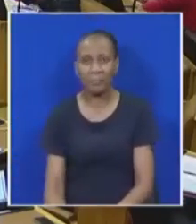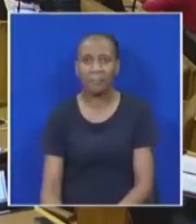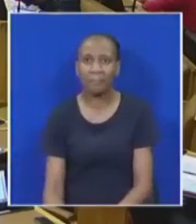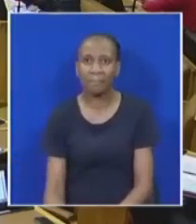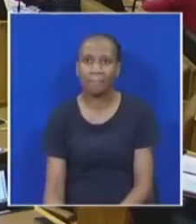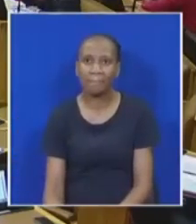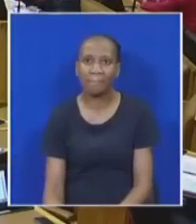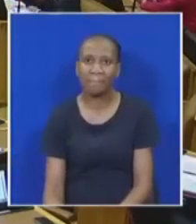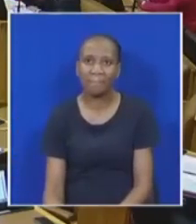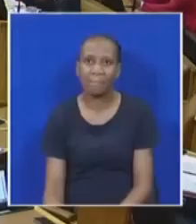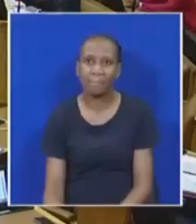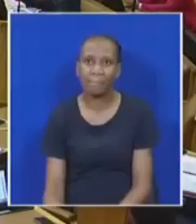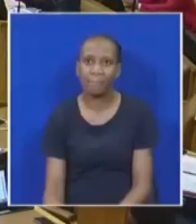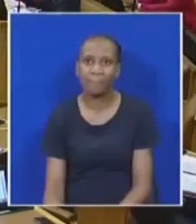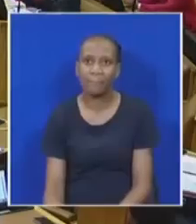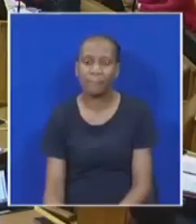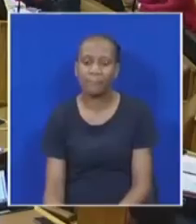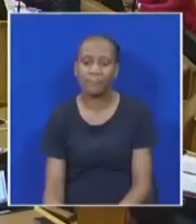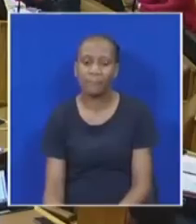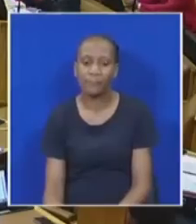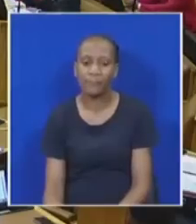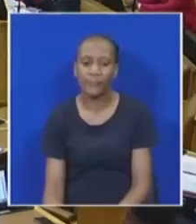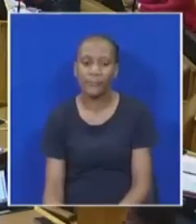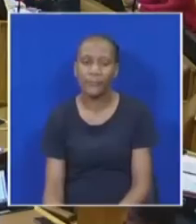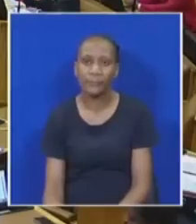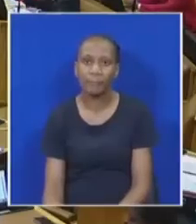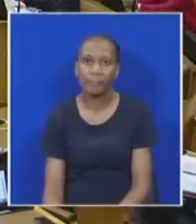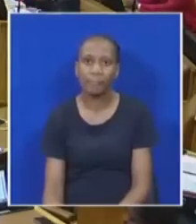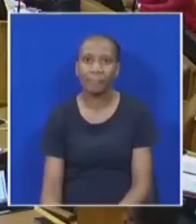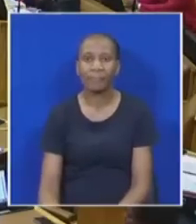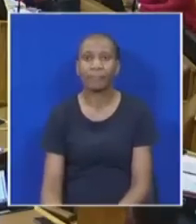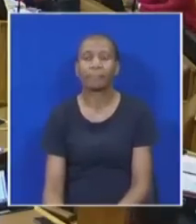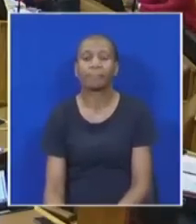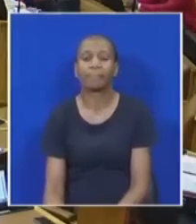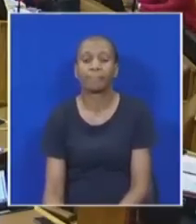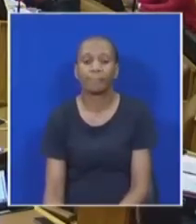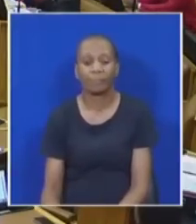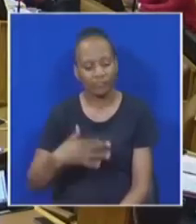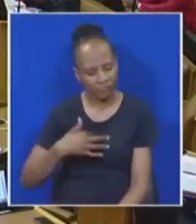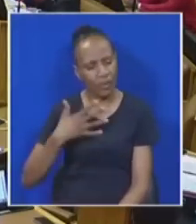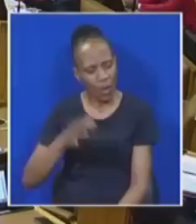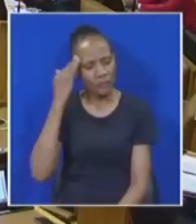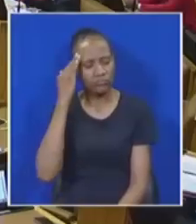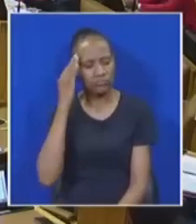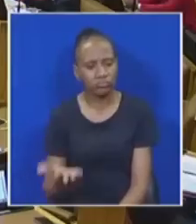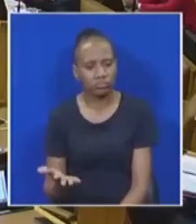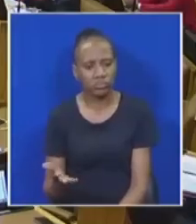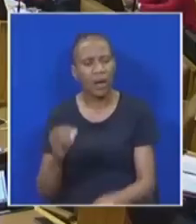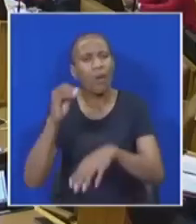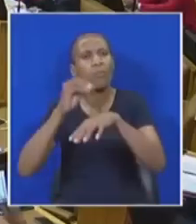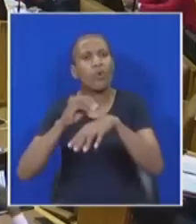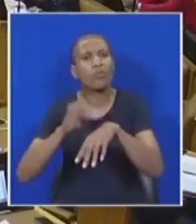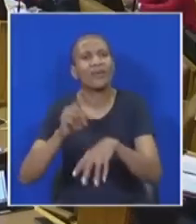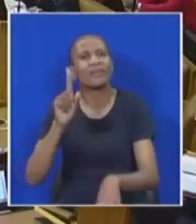Honourable Member, no. I have mentioned Honourable Kaoli. Okay. No. Yini kingu, nisaba, nukuti